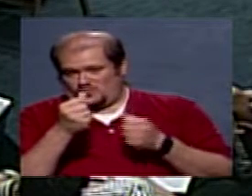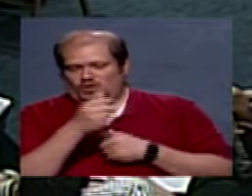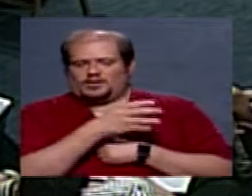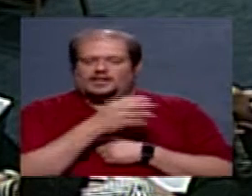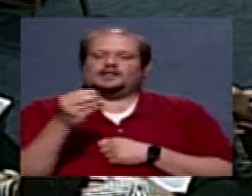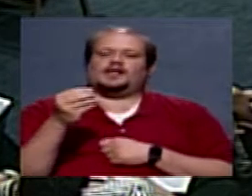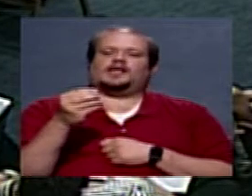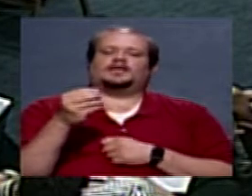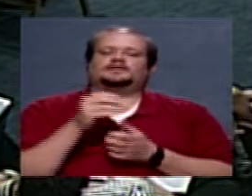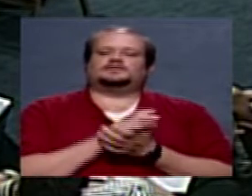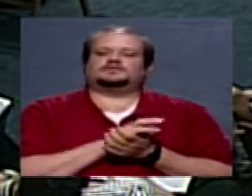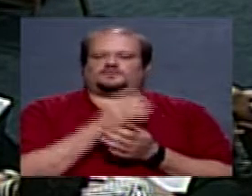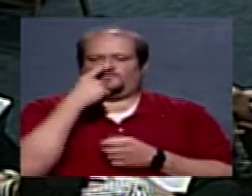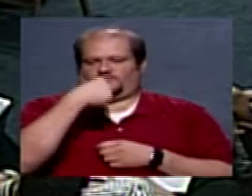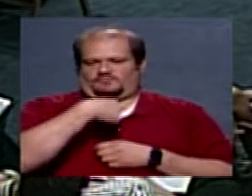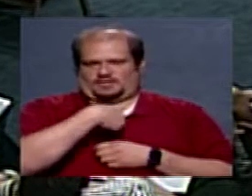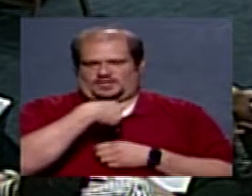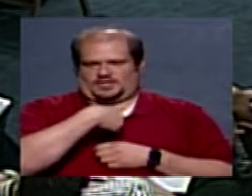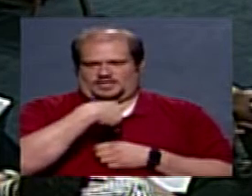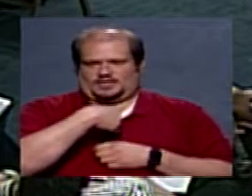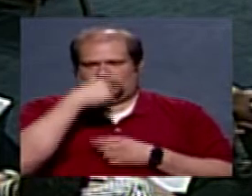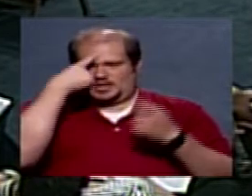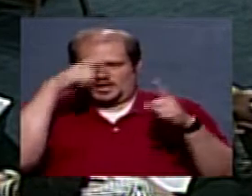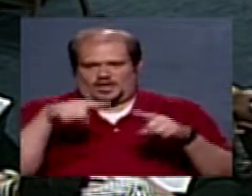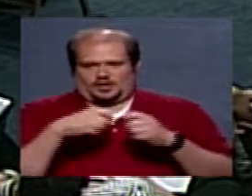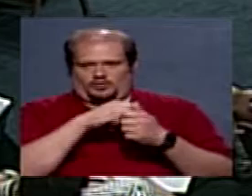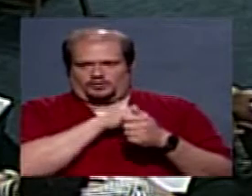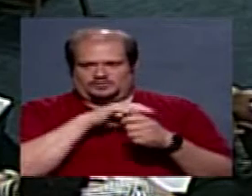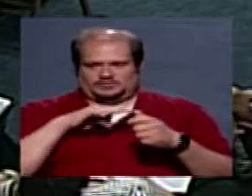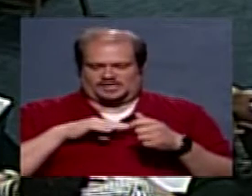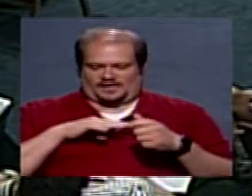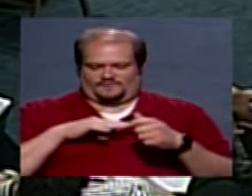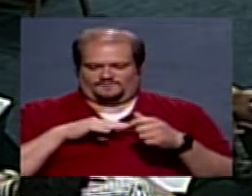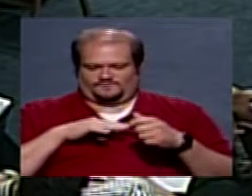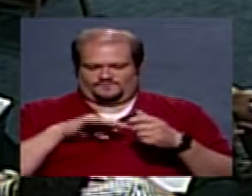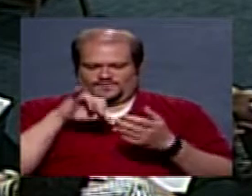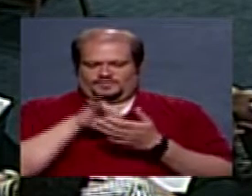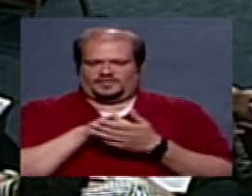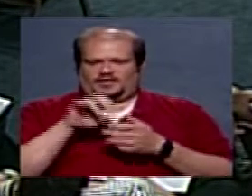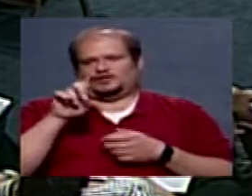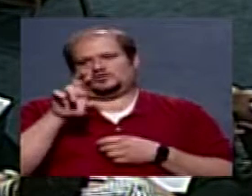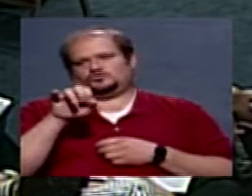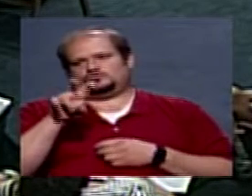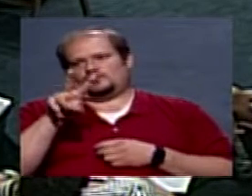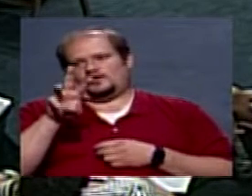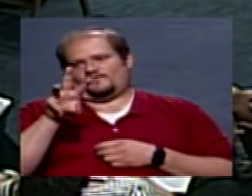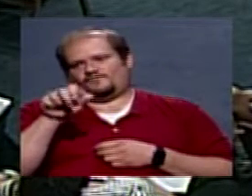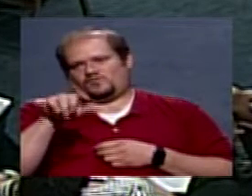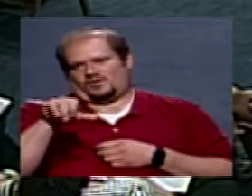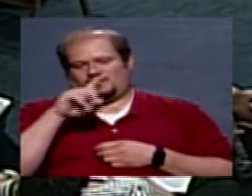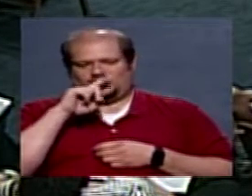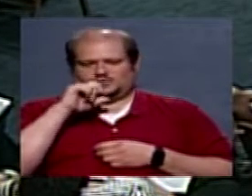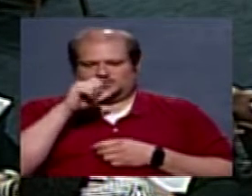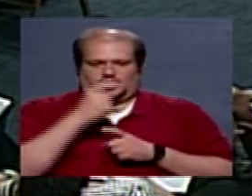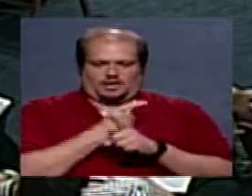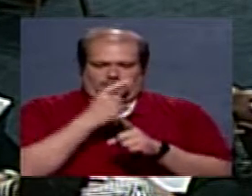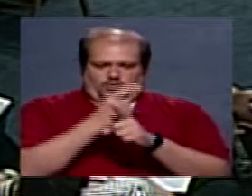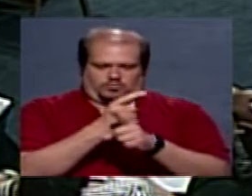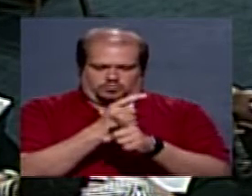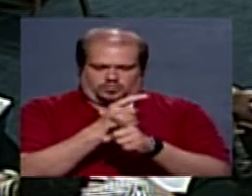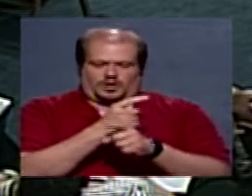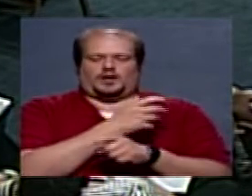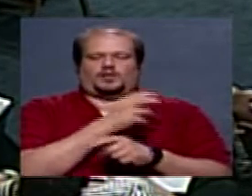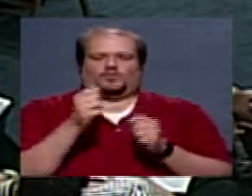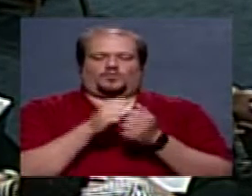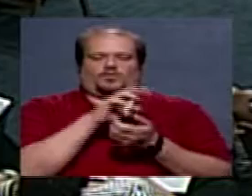And to me, I agree with staff that the drive is not appropriate